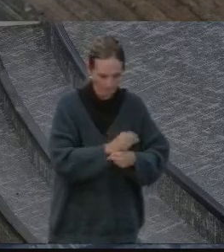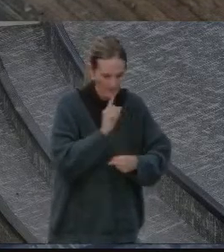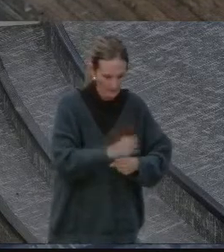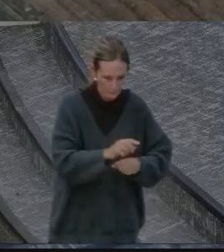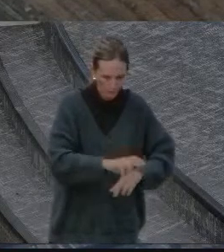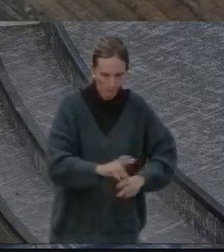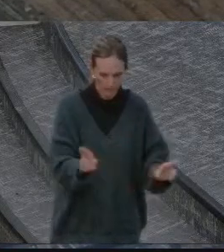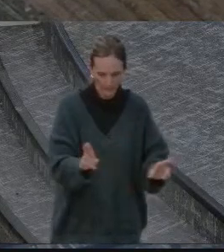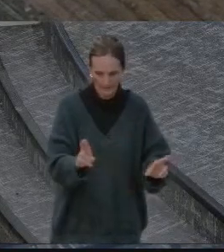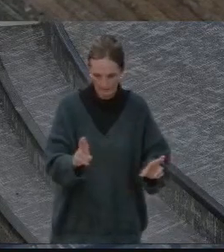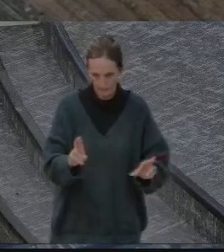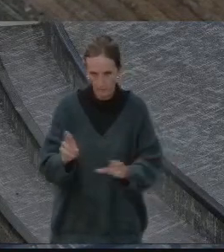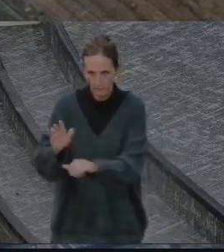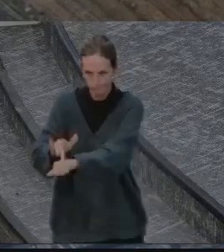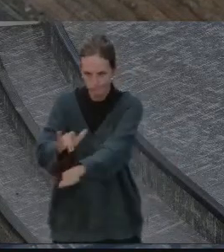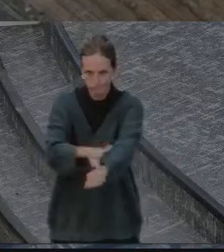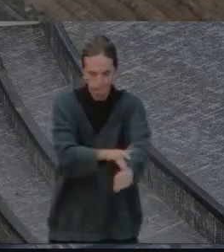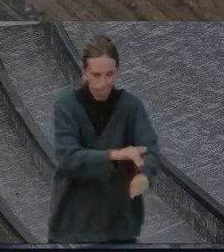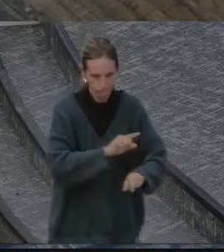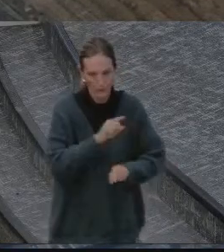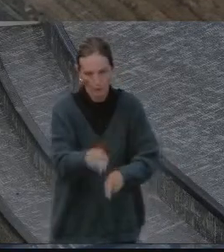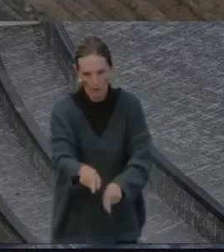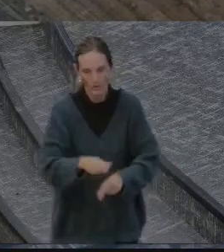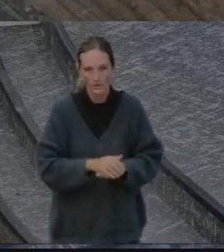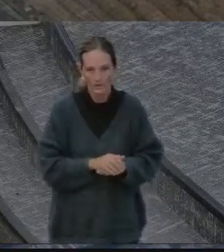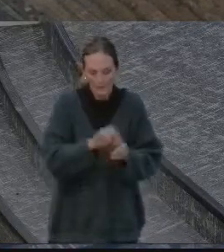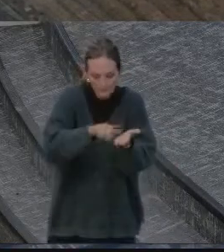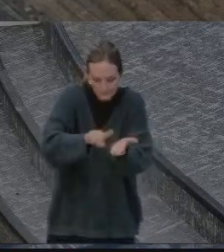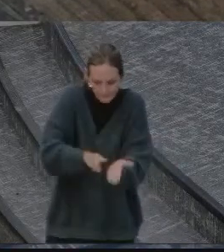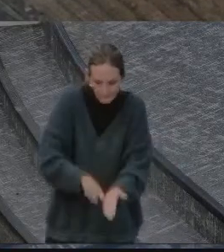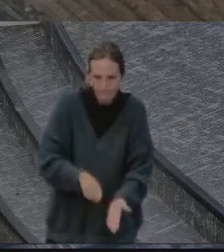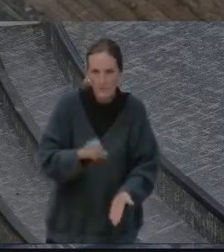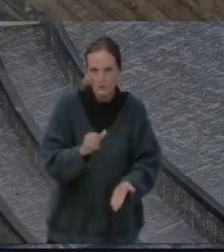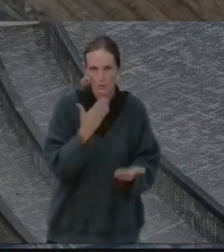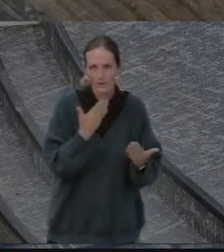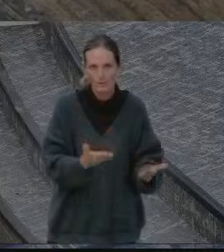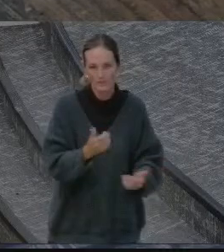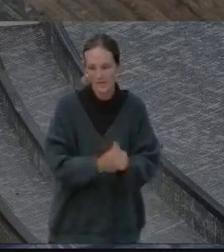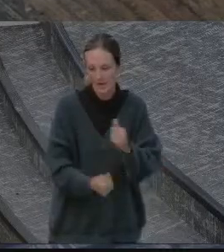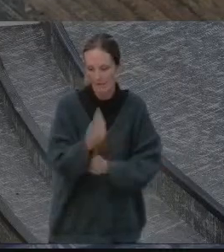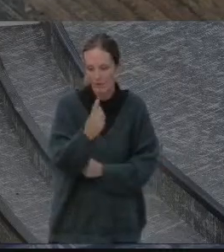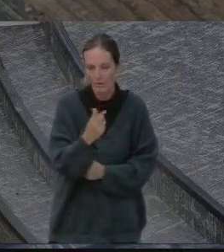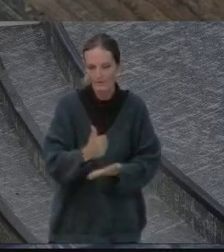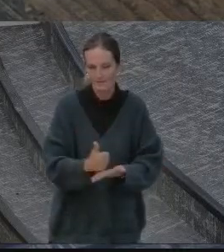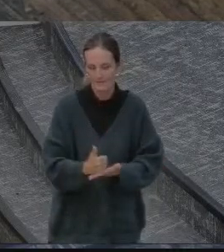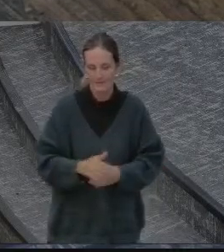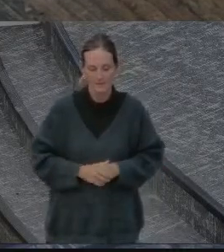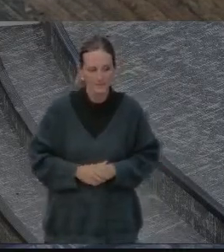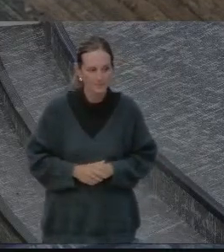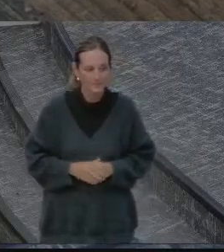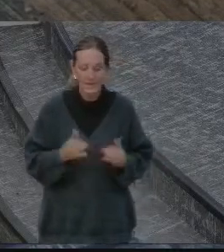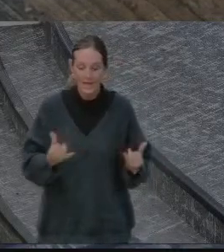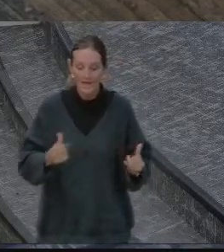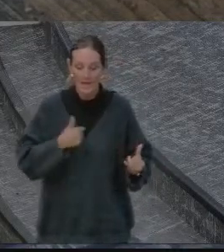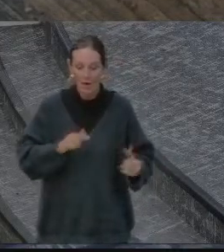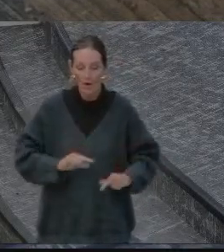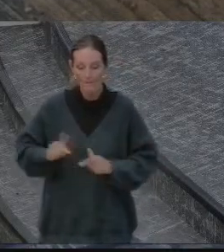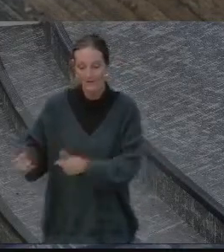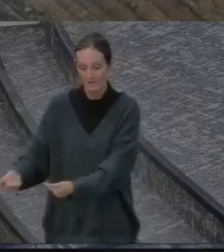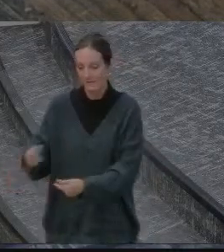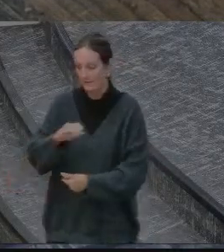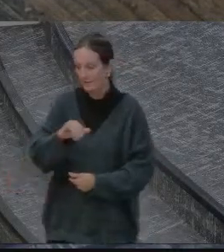able to get the audit done well. So we really appreciate everyone's assistance. Now I'm going to turn it over to Janet